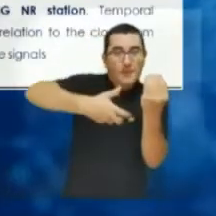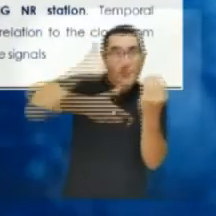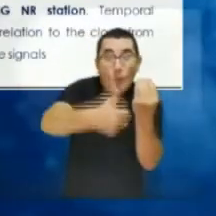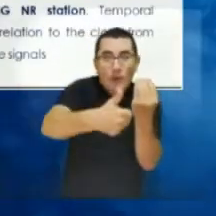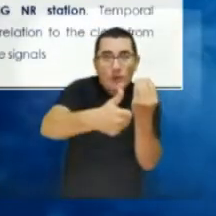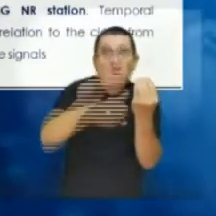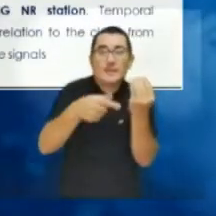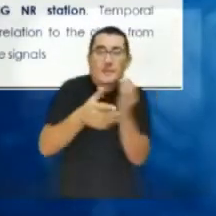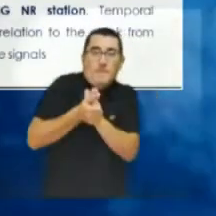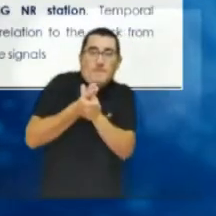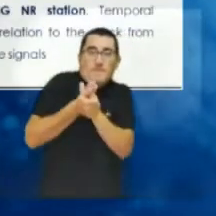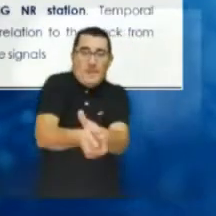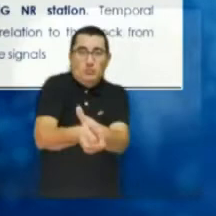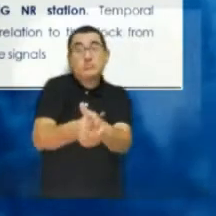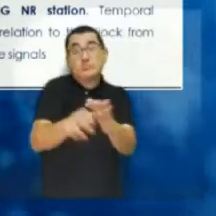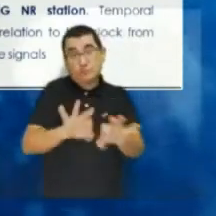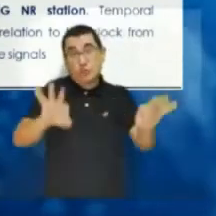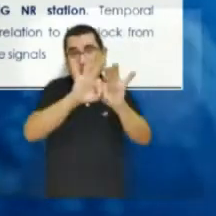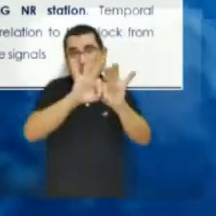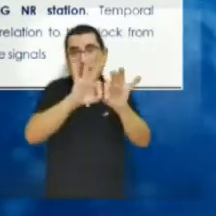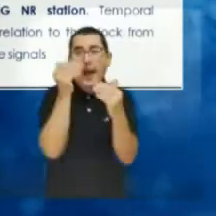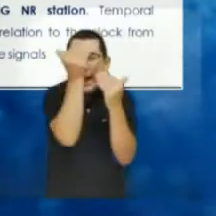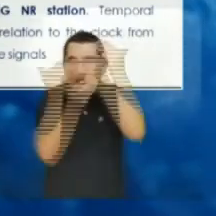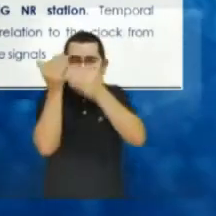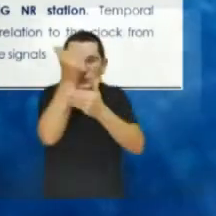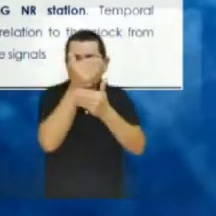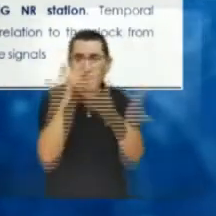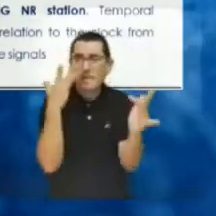is very important for 5G.